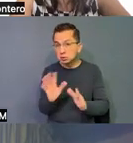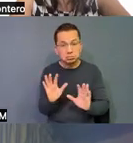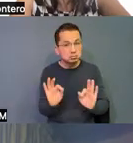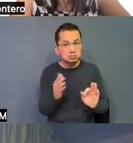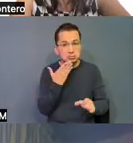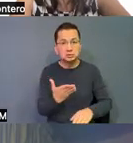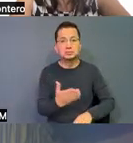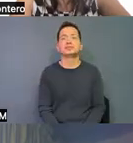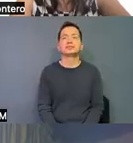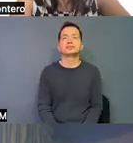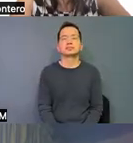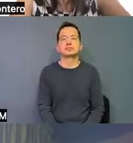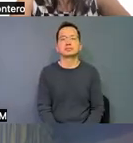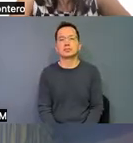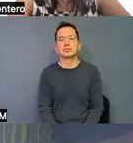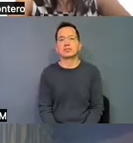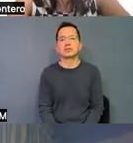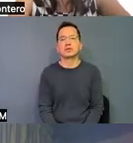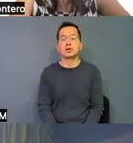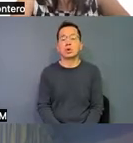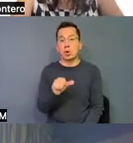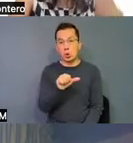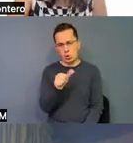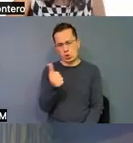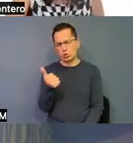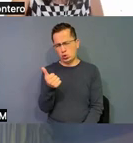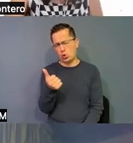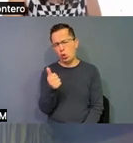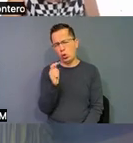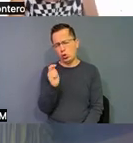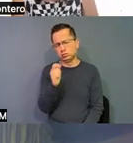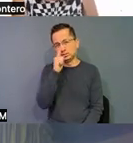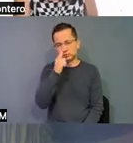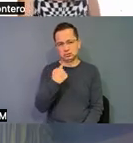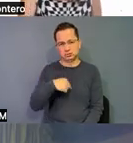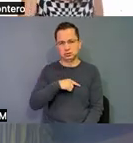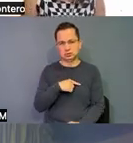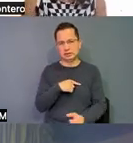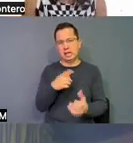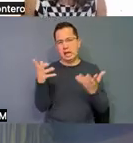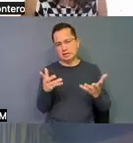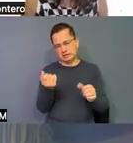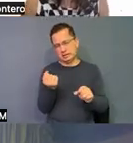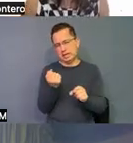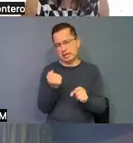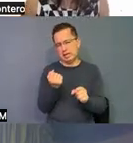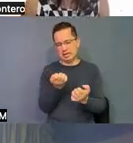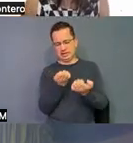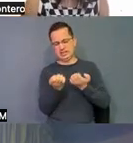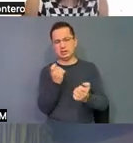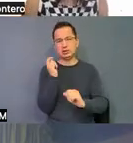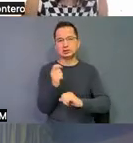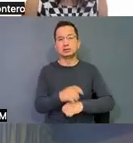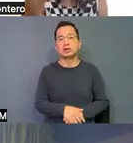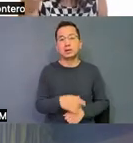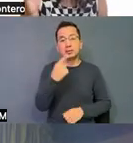another exercise that we will be doing is the following. We're going to be using a technique that's called Genshin